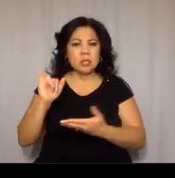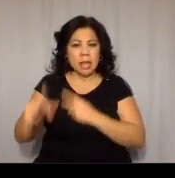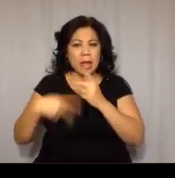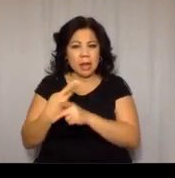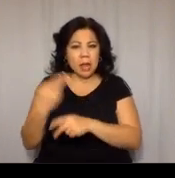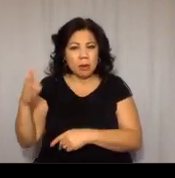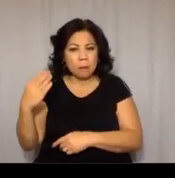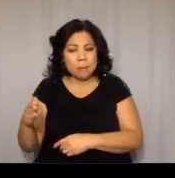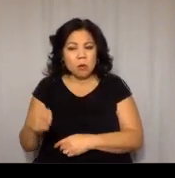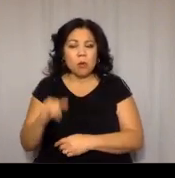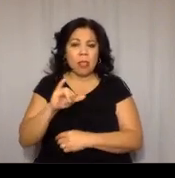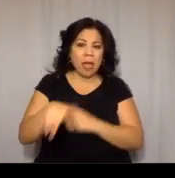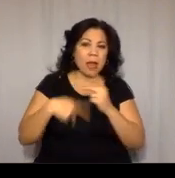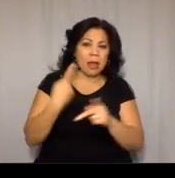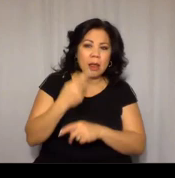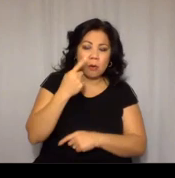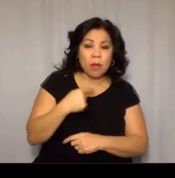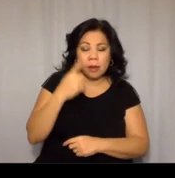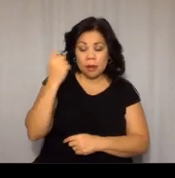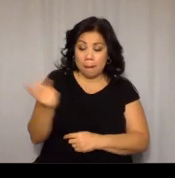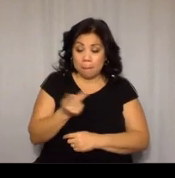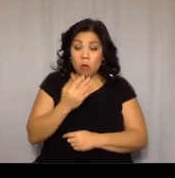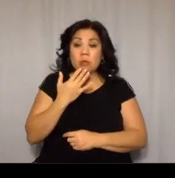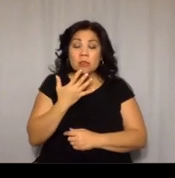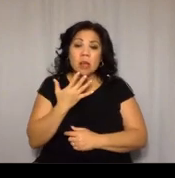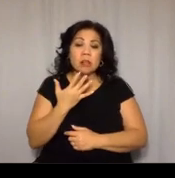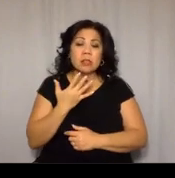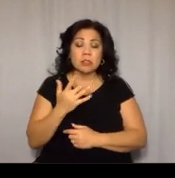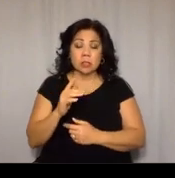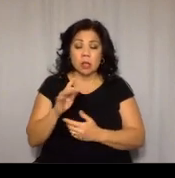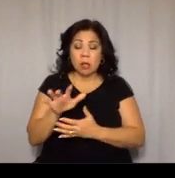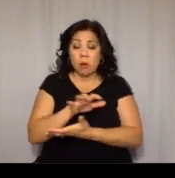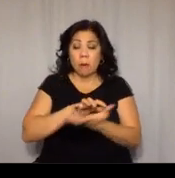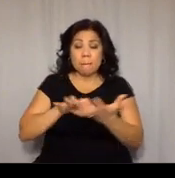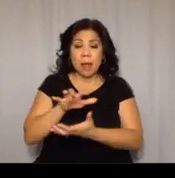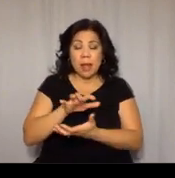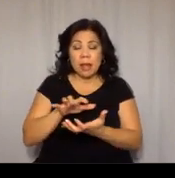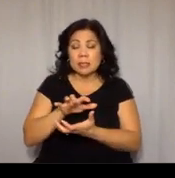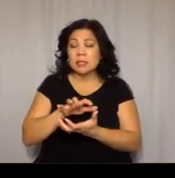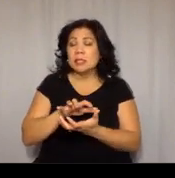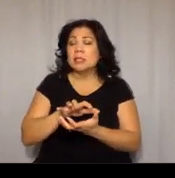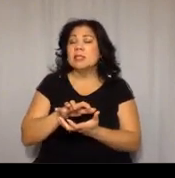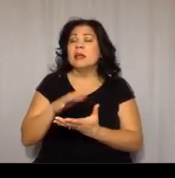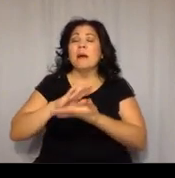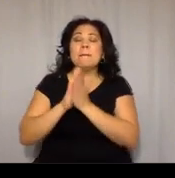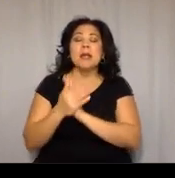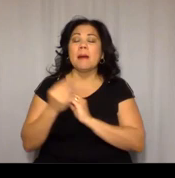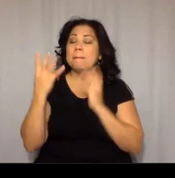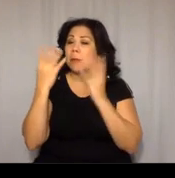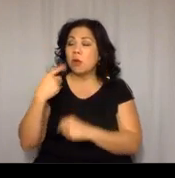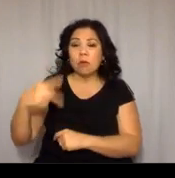that red is that those particular colors make gorgeous greens and gorgeous purples. If you get